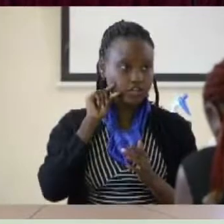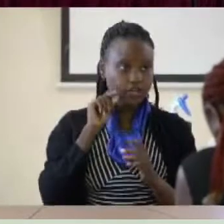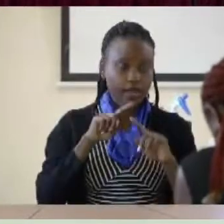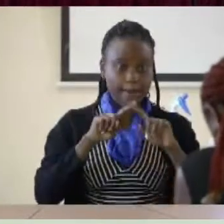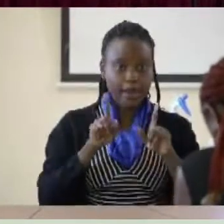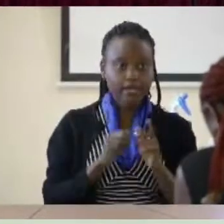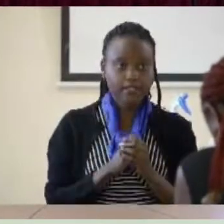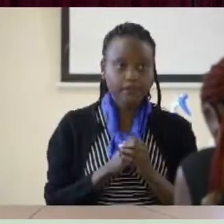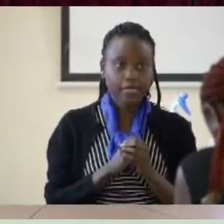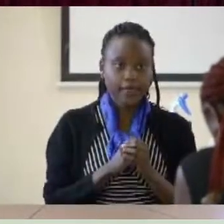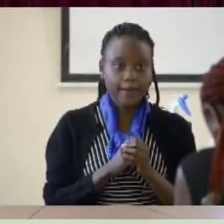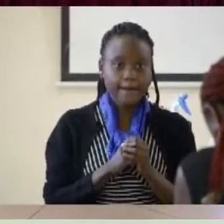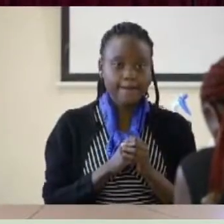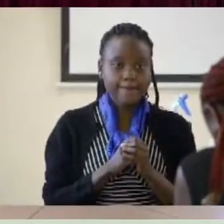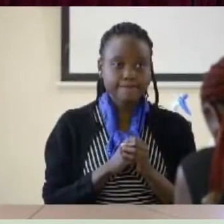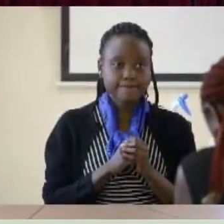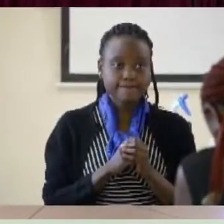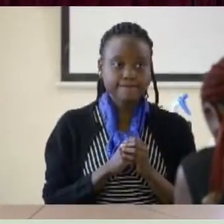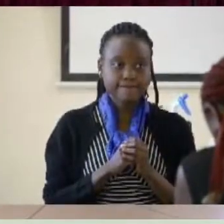but making